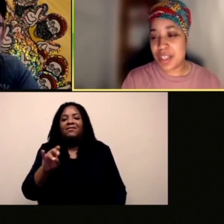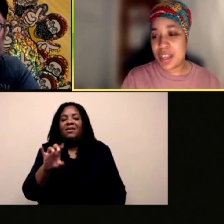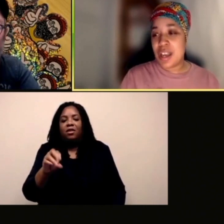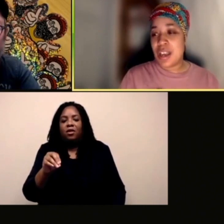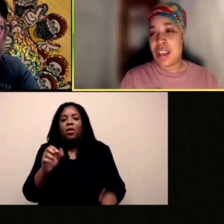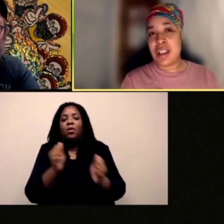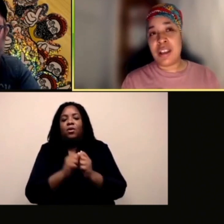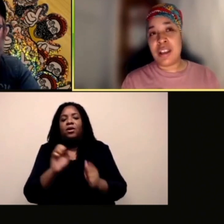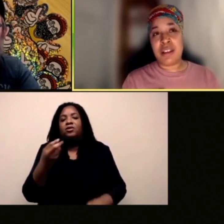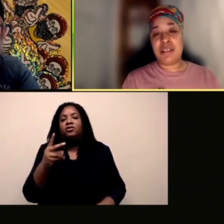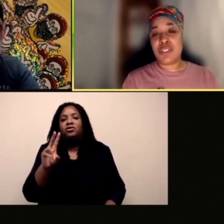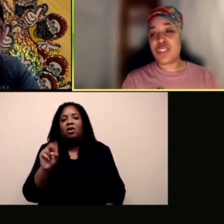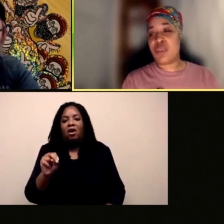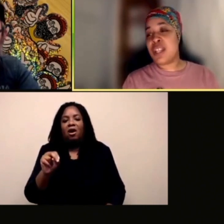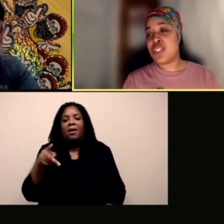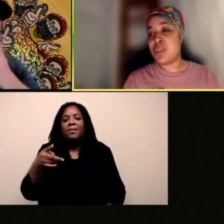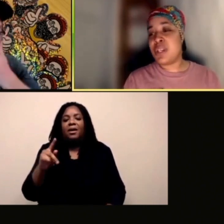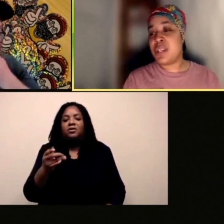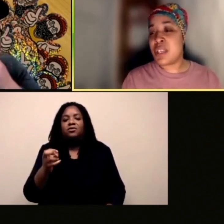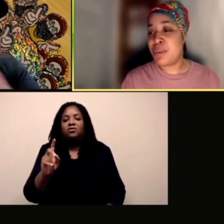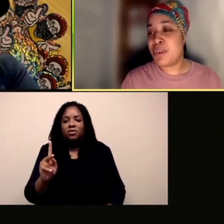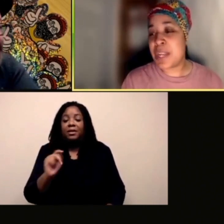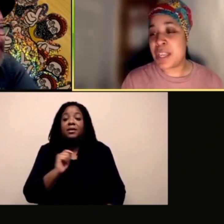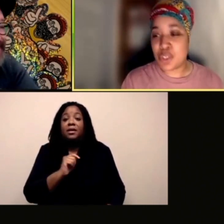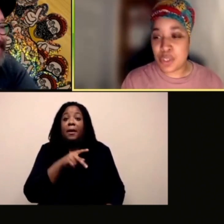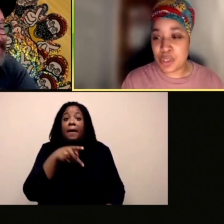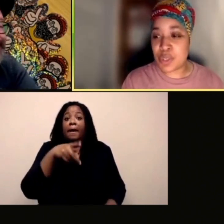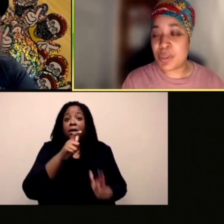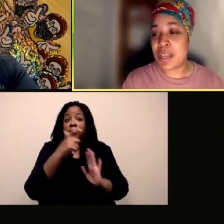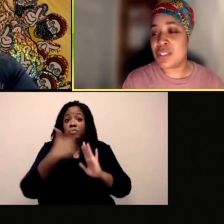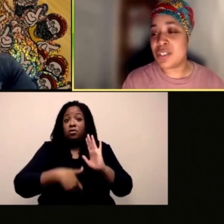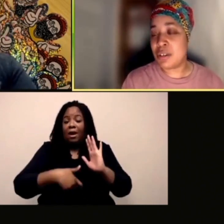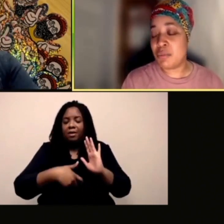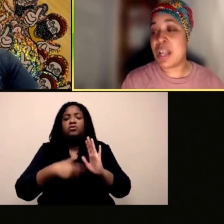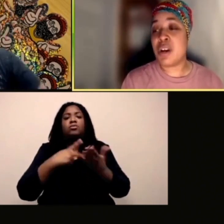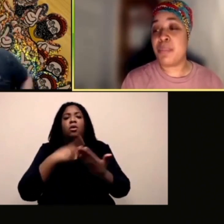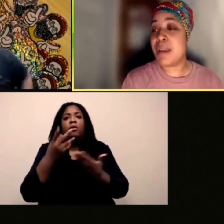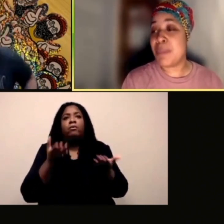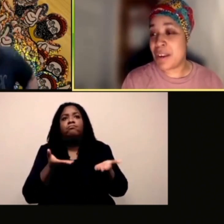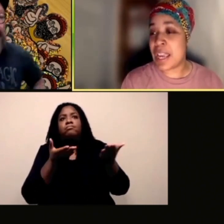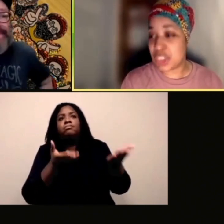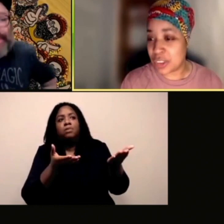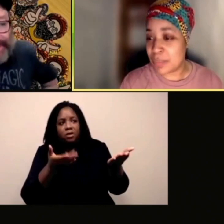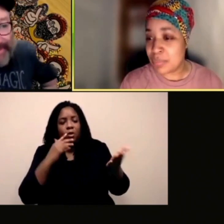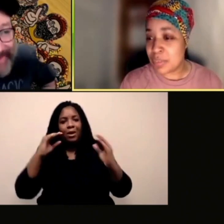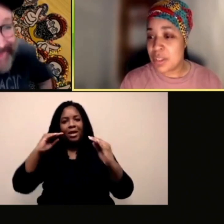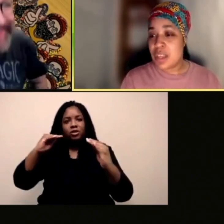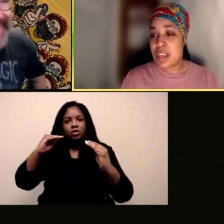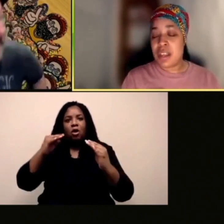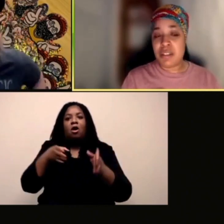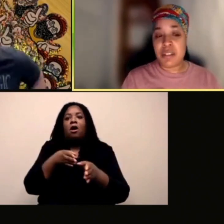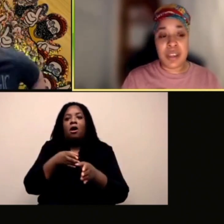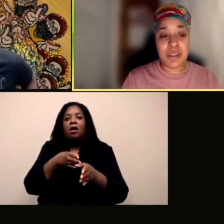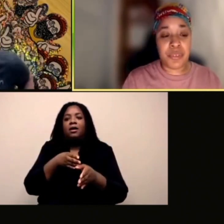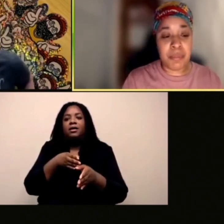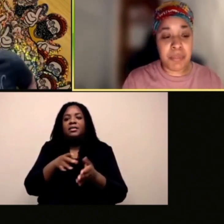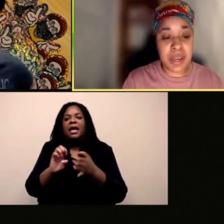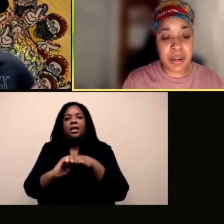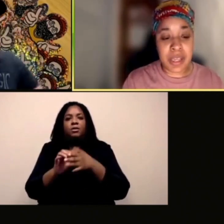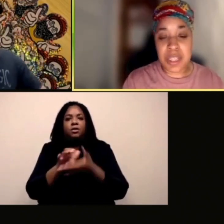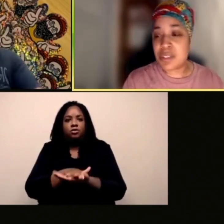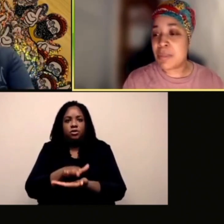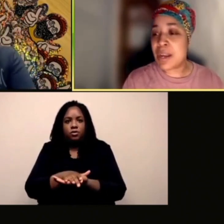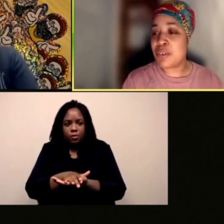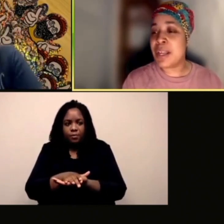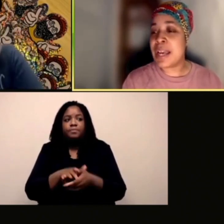Patrick. And Scratch was a program that I introduced when I taught primary, actually. And then from me learning